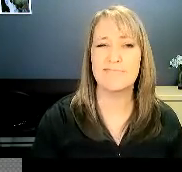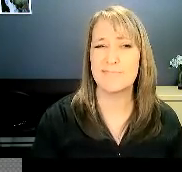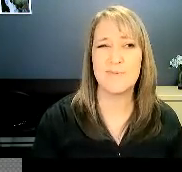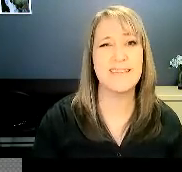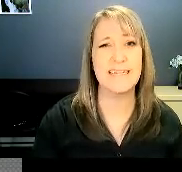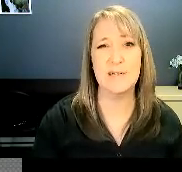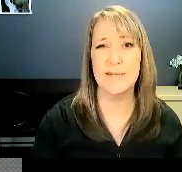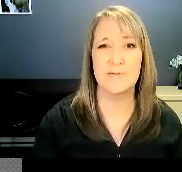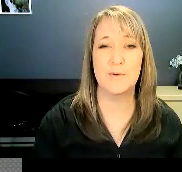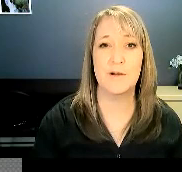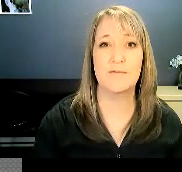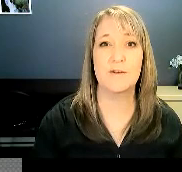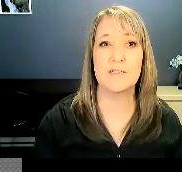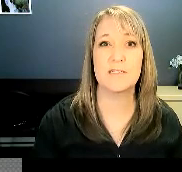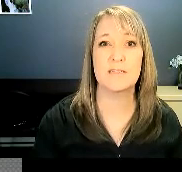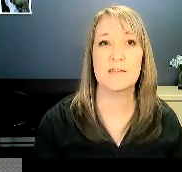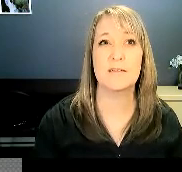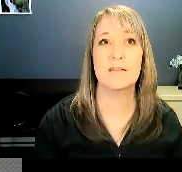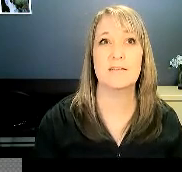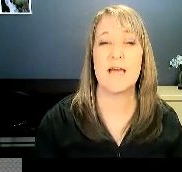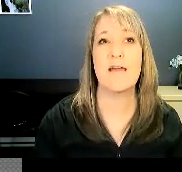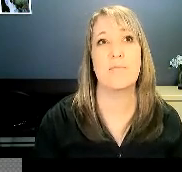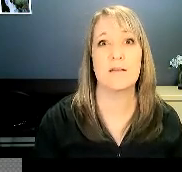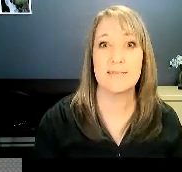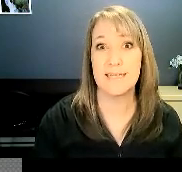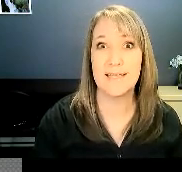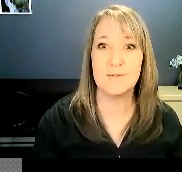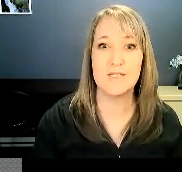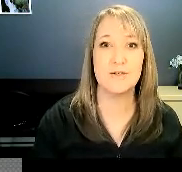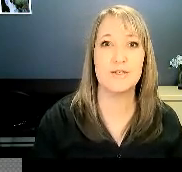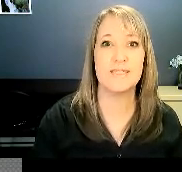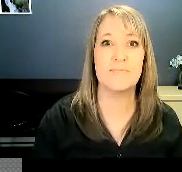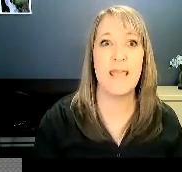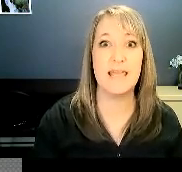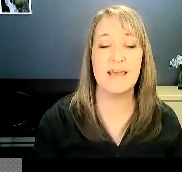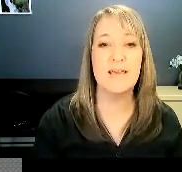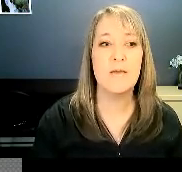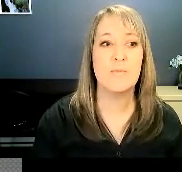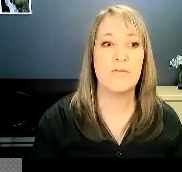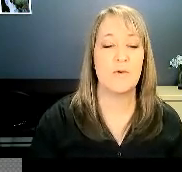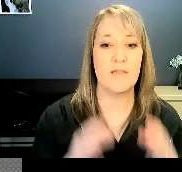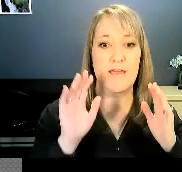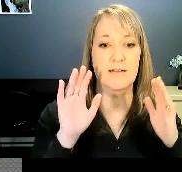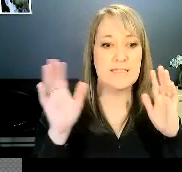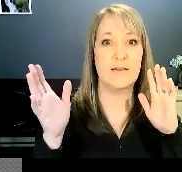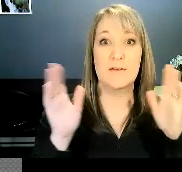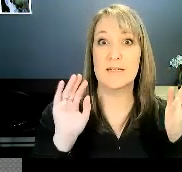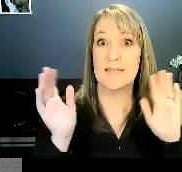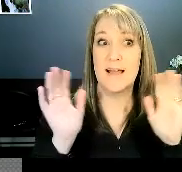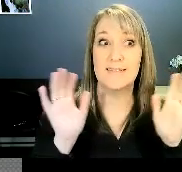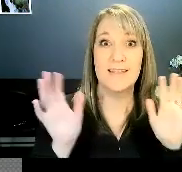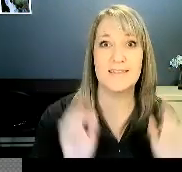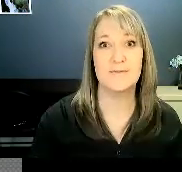are really common for first time second language learners to make before they